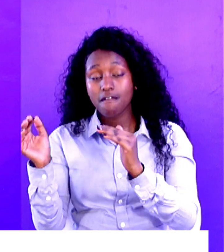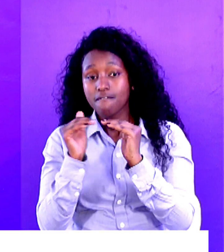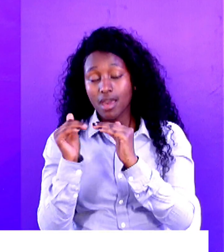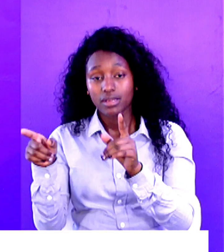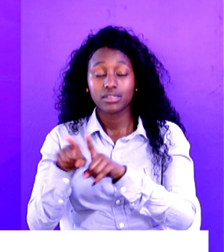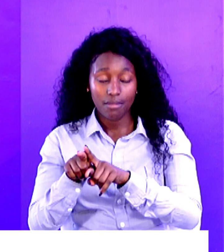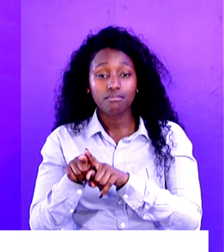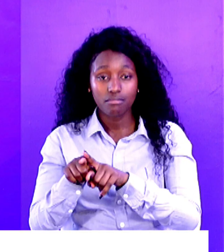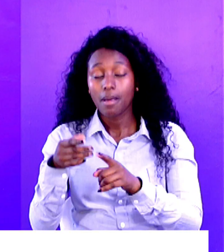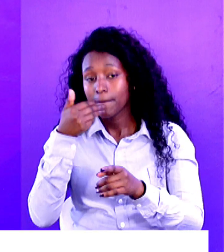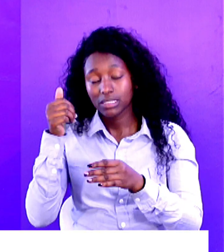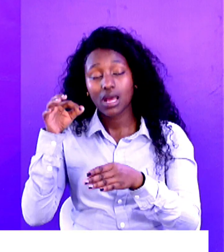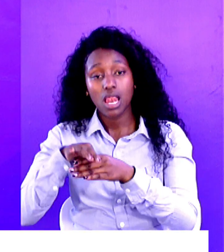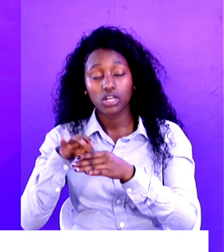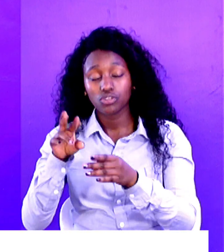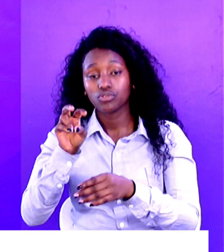in 2027.